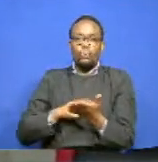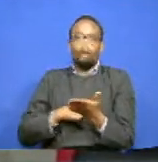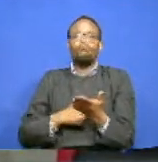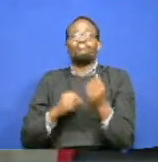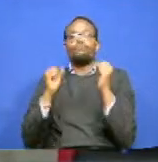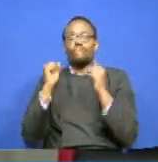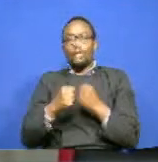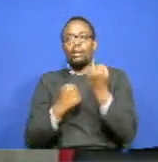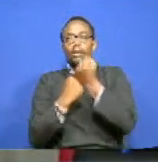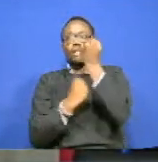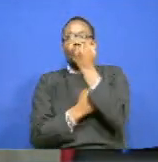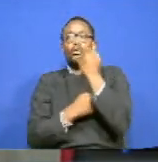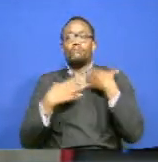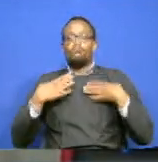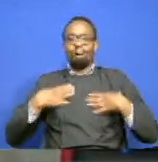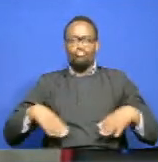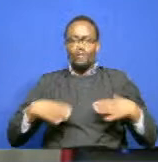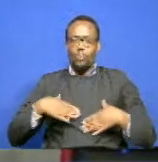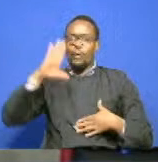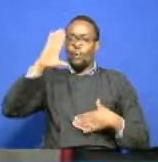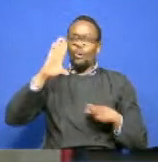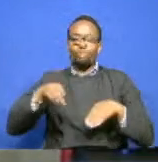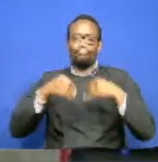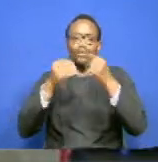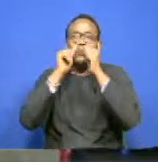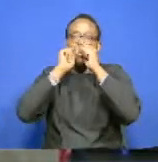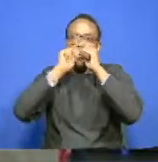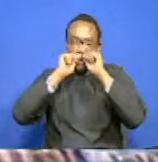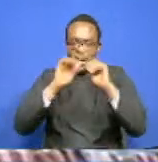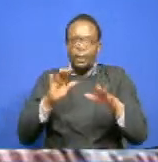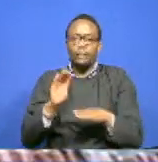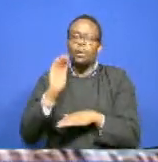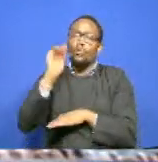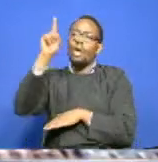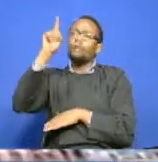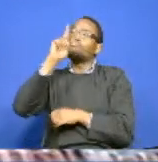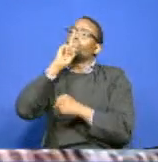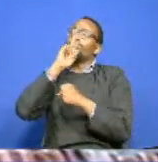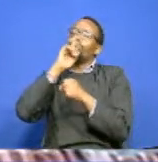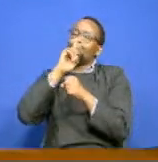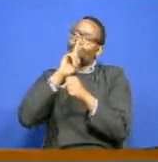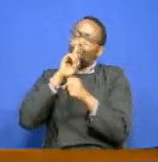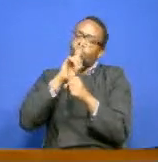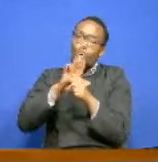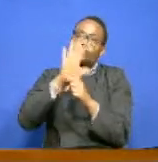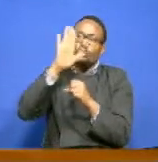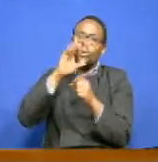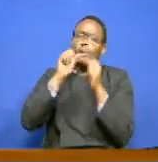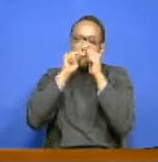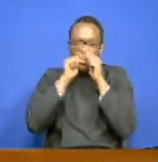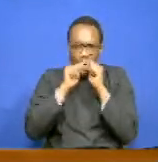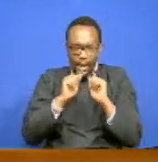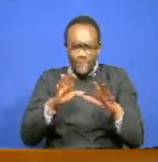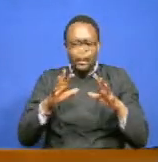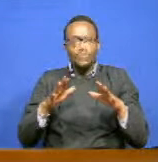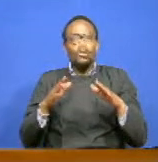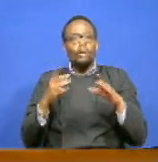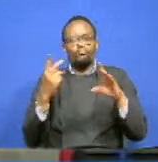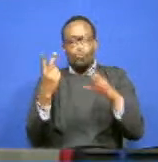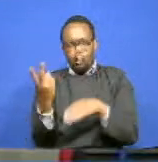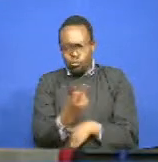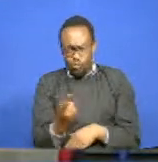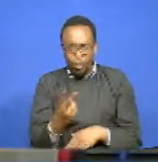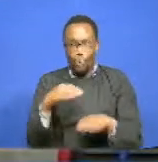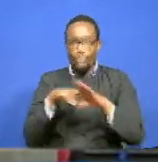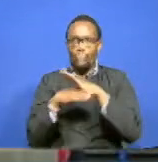generous so that your people can receive your blessing. We ask of your blessing upon James and upon the donor in the